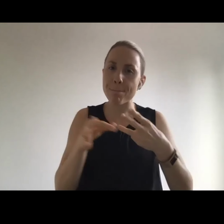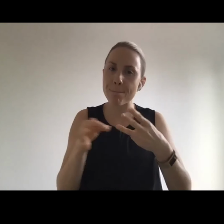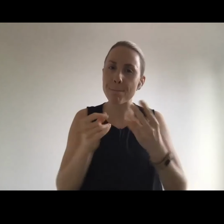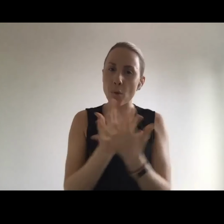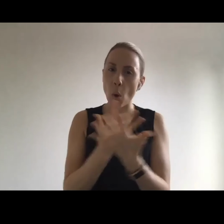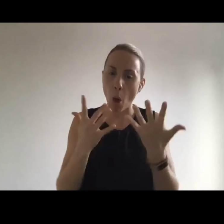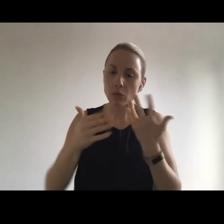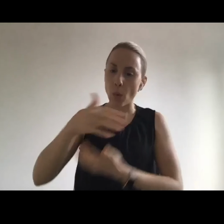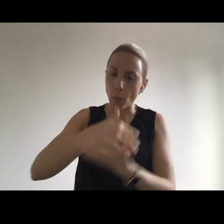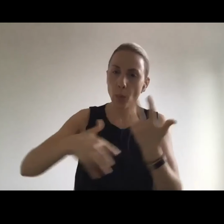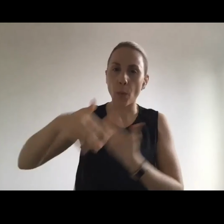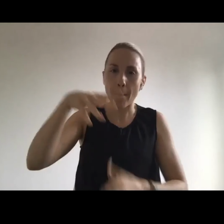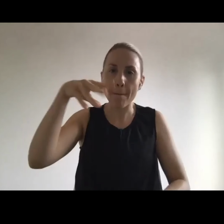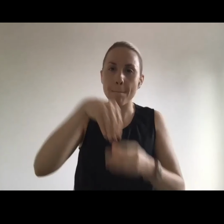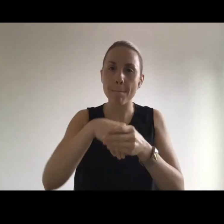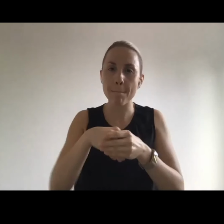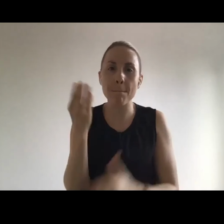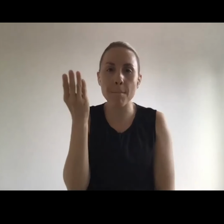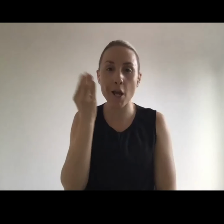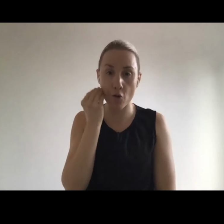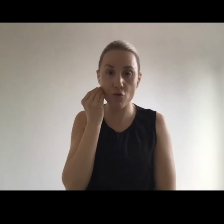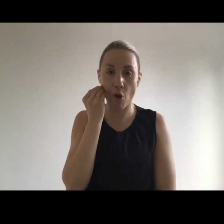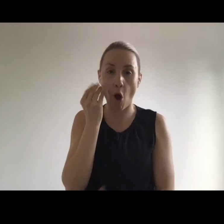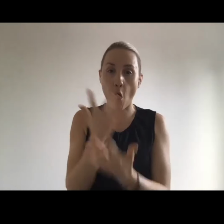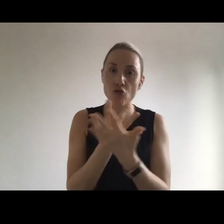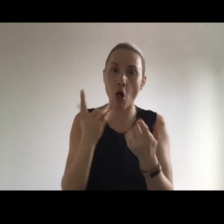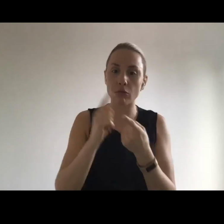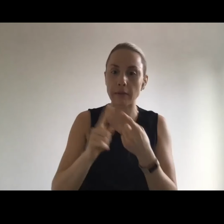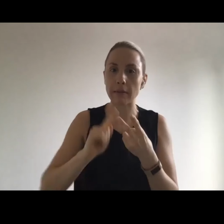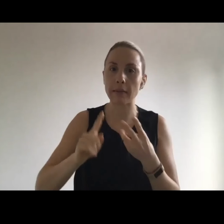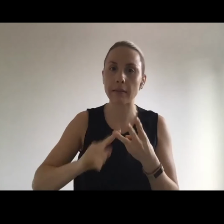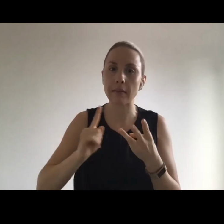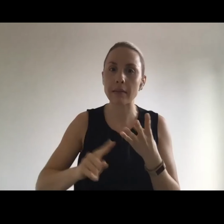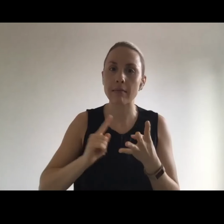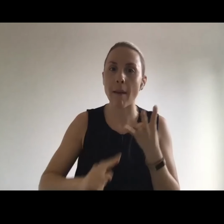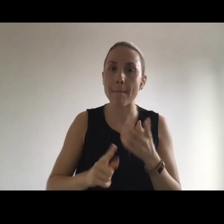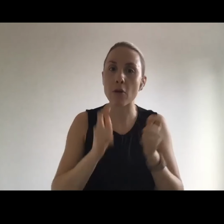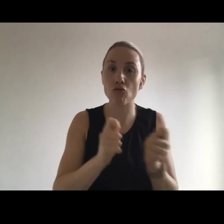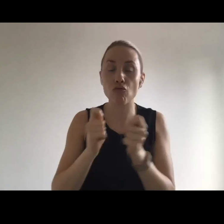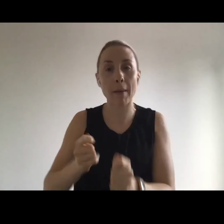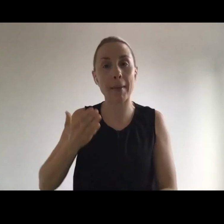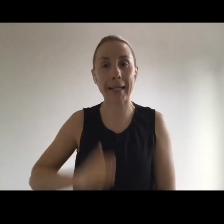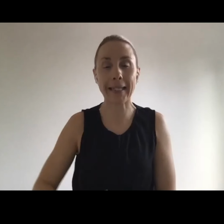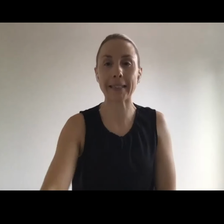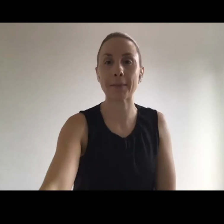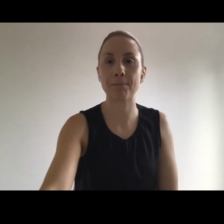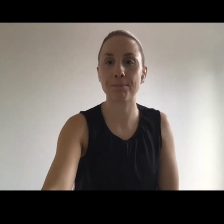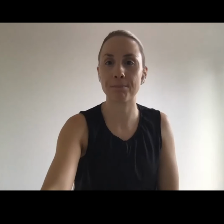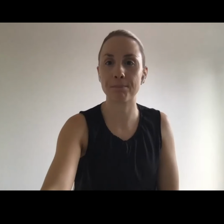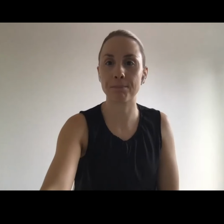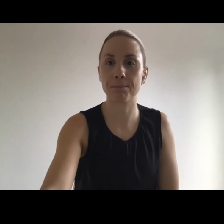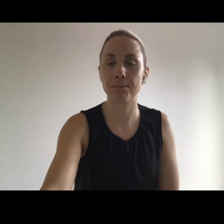up hearing loss, and clearly, you know, we're going to need many different types of treatments. So I'd now like to move on